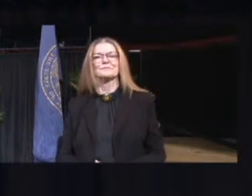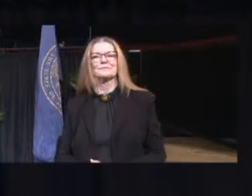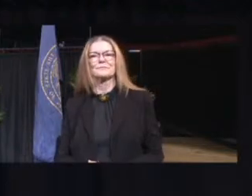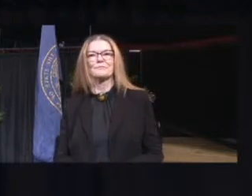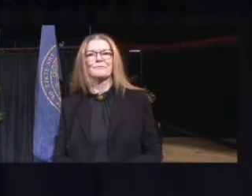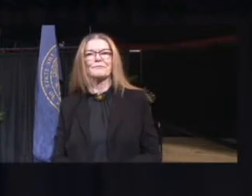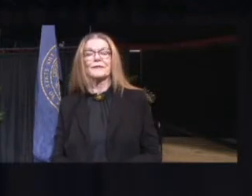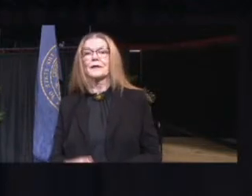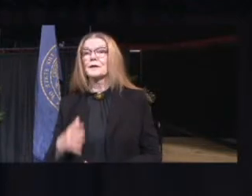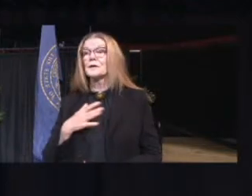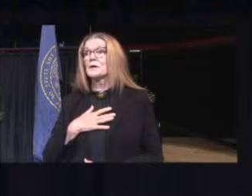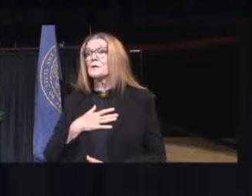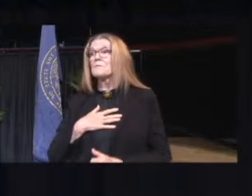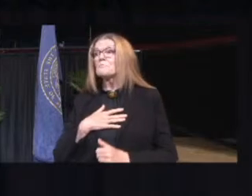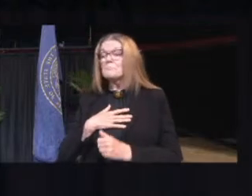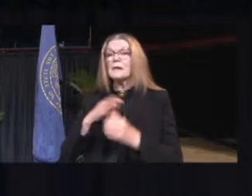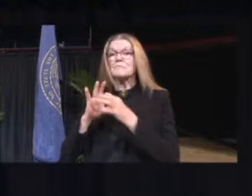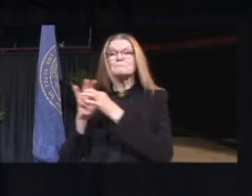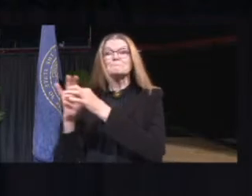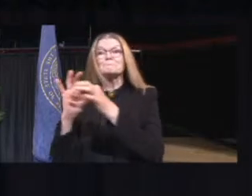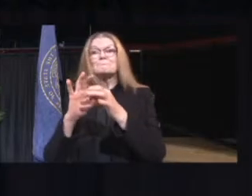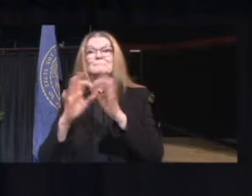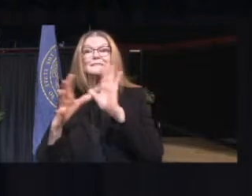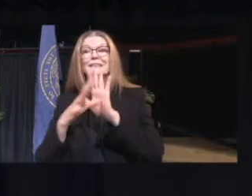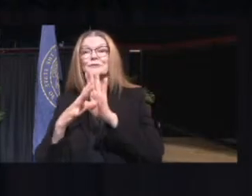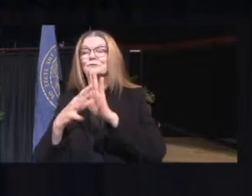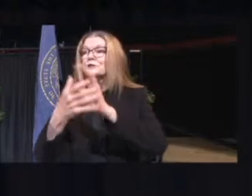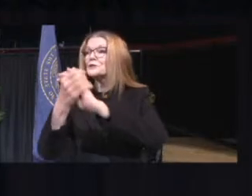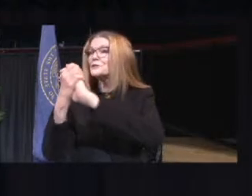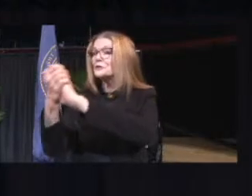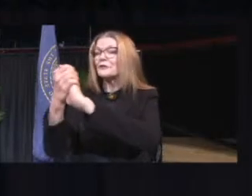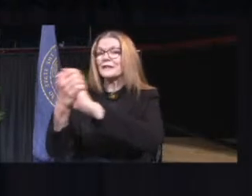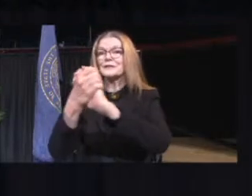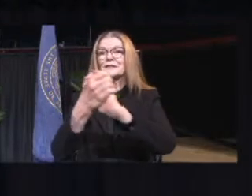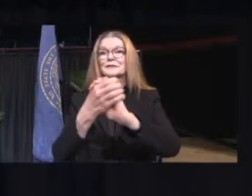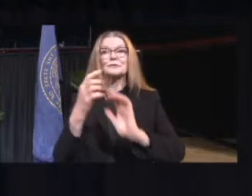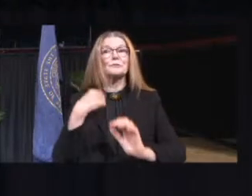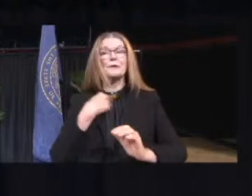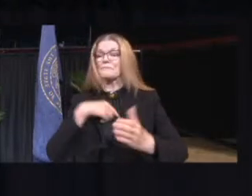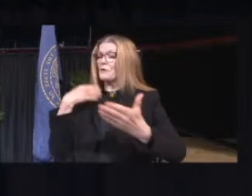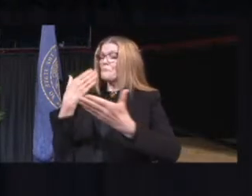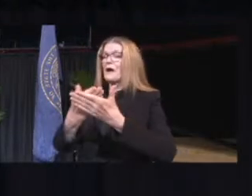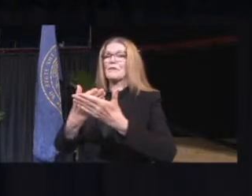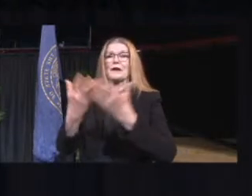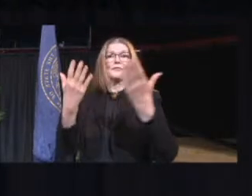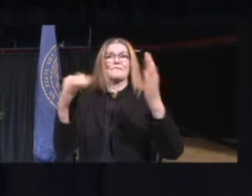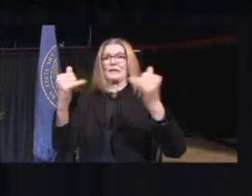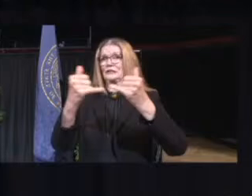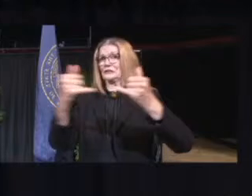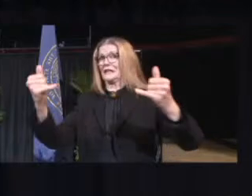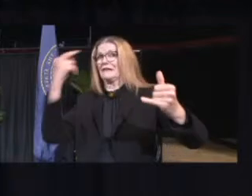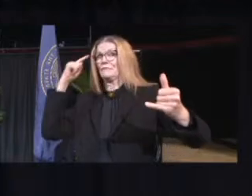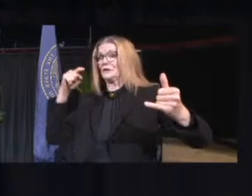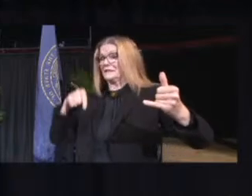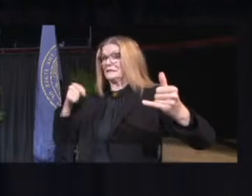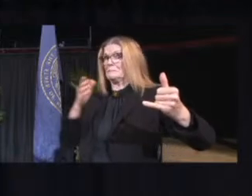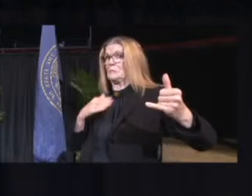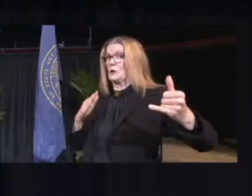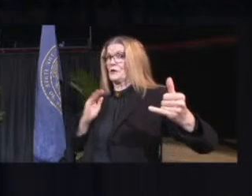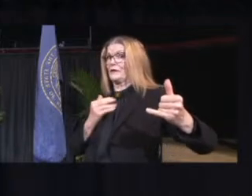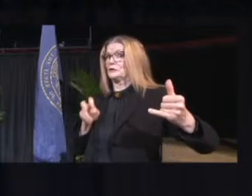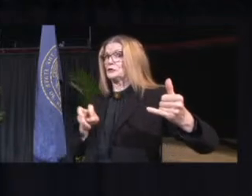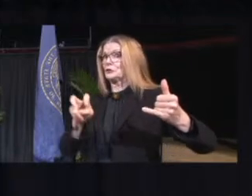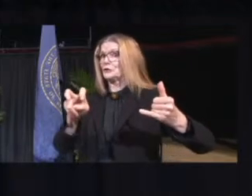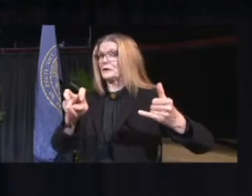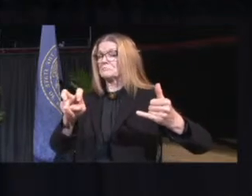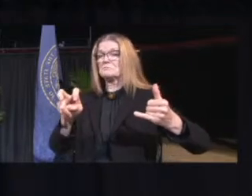To my fellow seniors, congratulations. We've made it to the finish line of this journey. This is